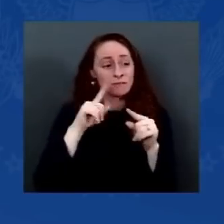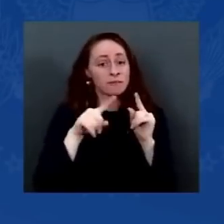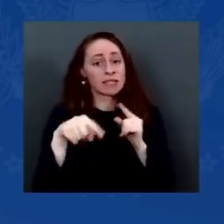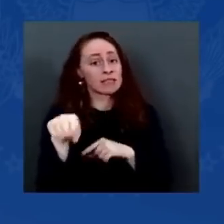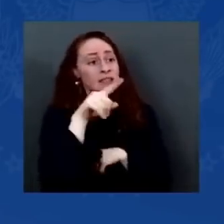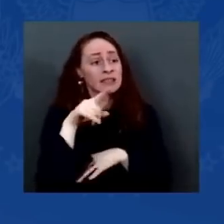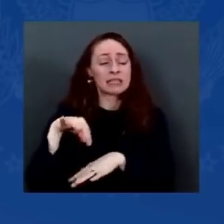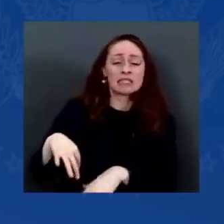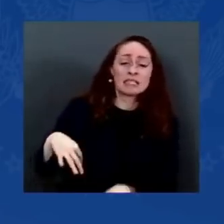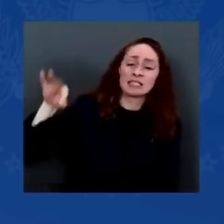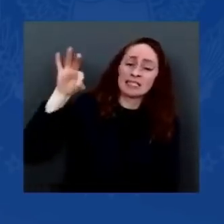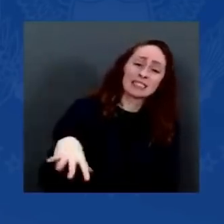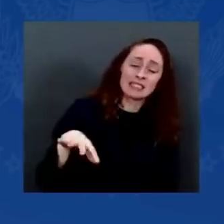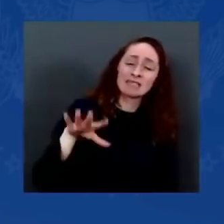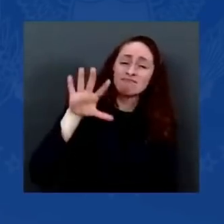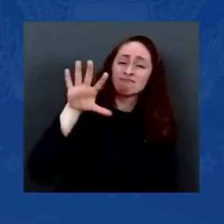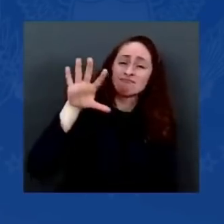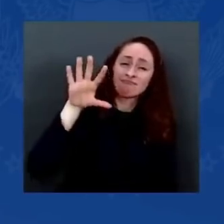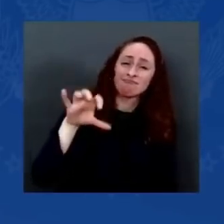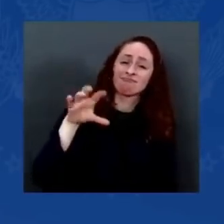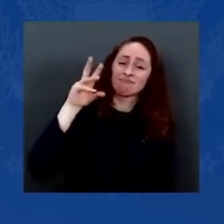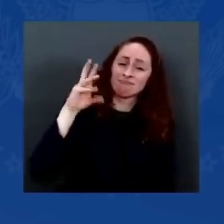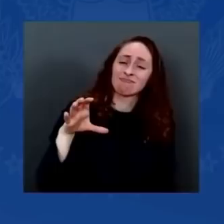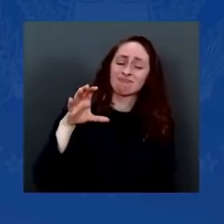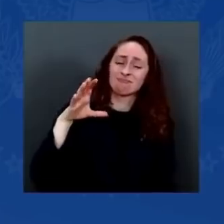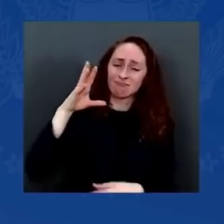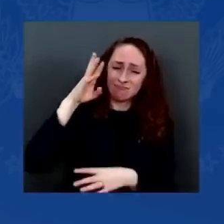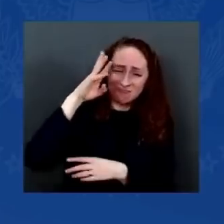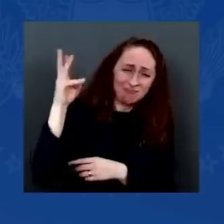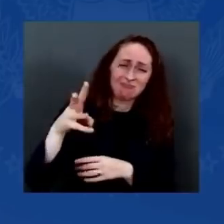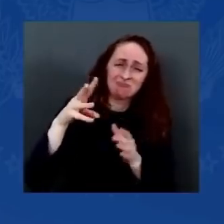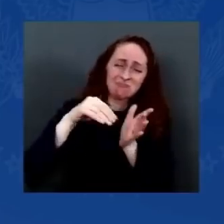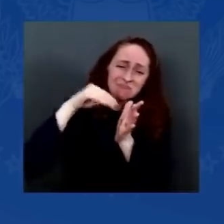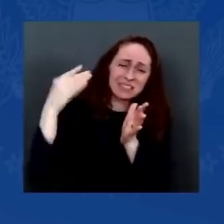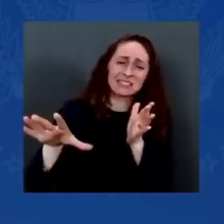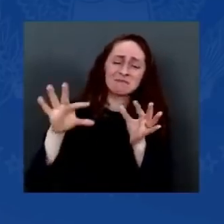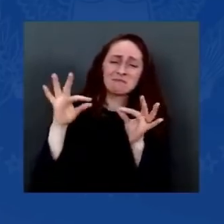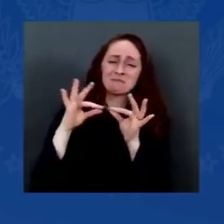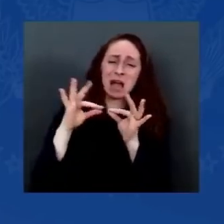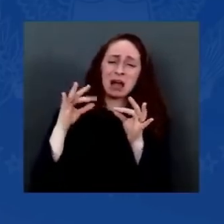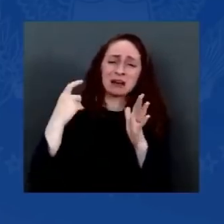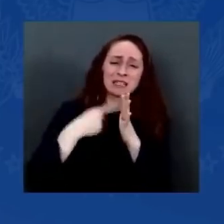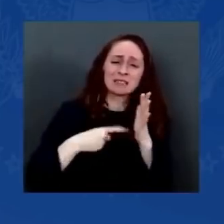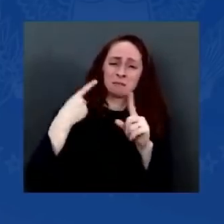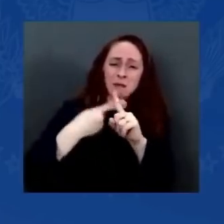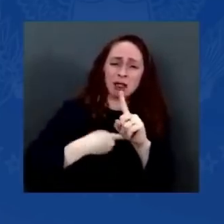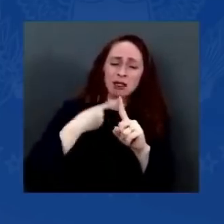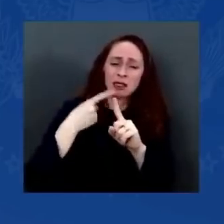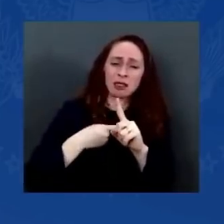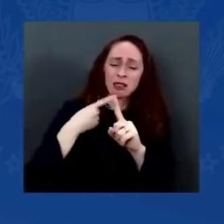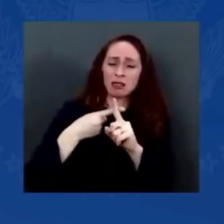month. What do you do if you're a mom and a dad working with minimum wage, busting your